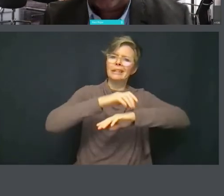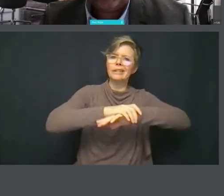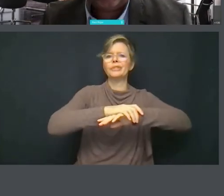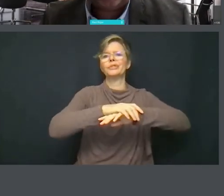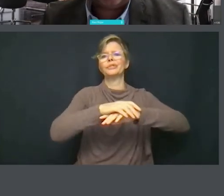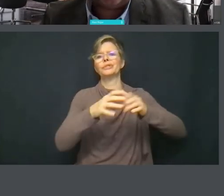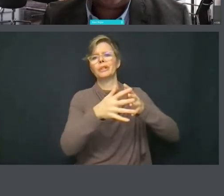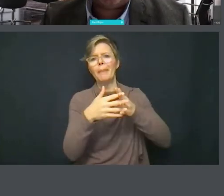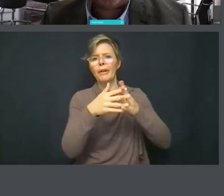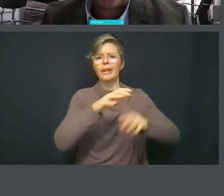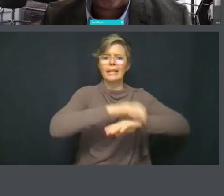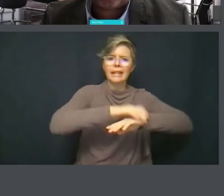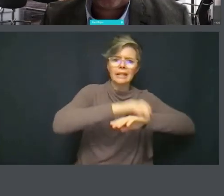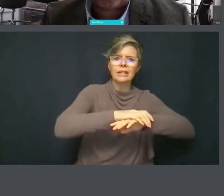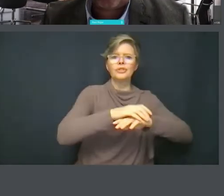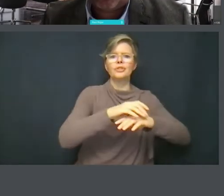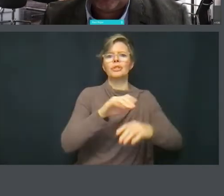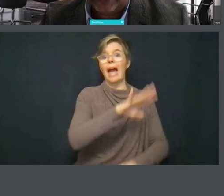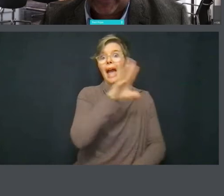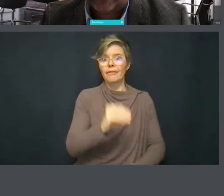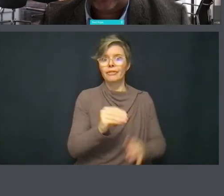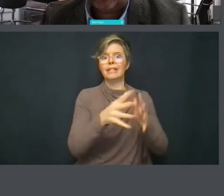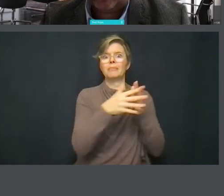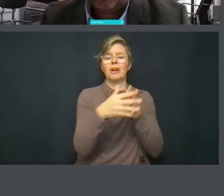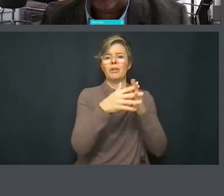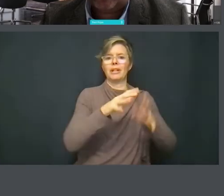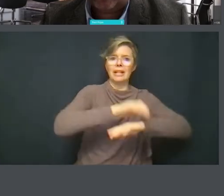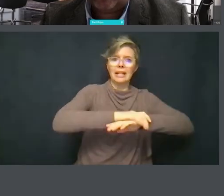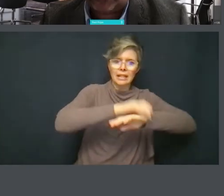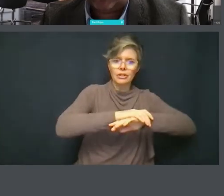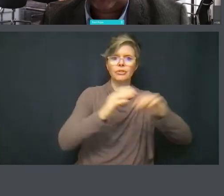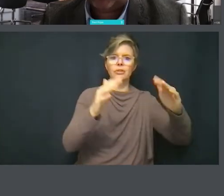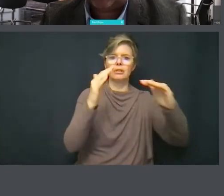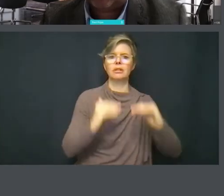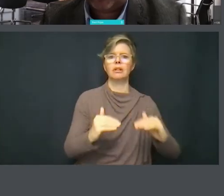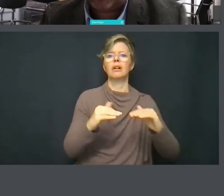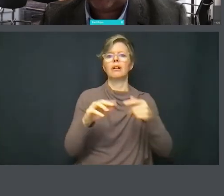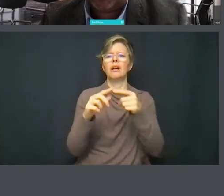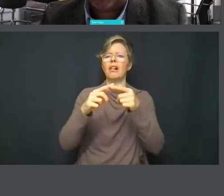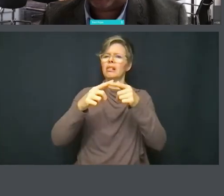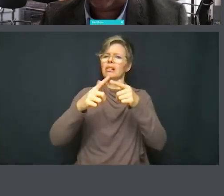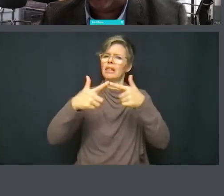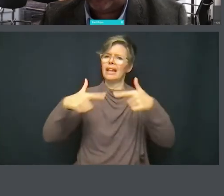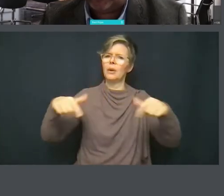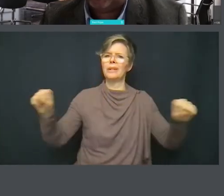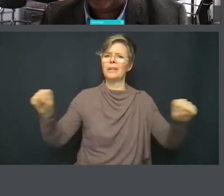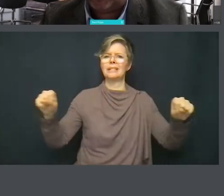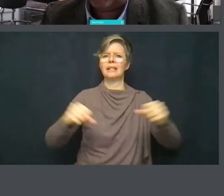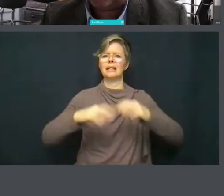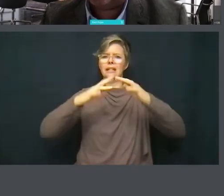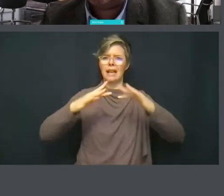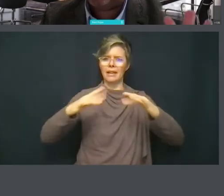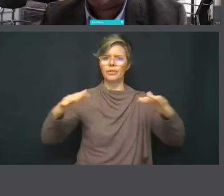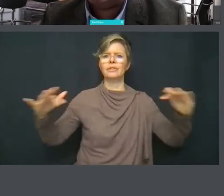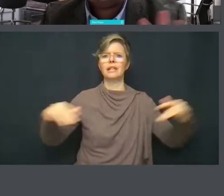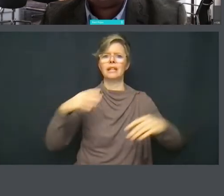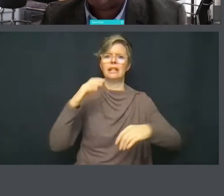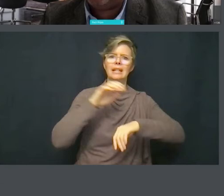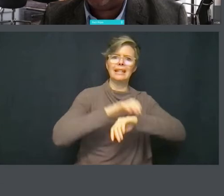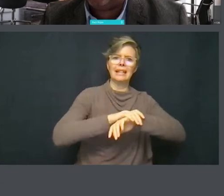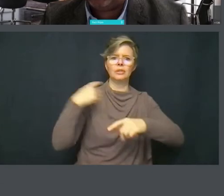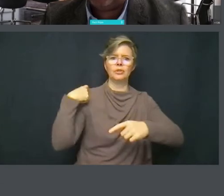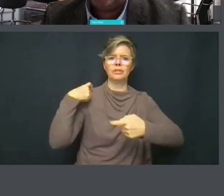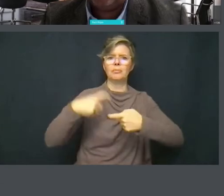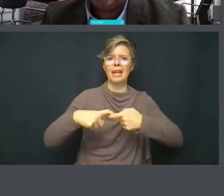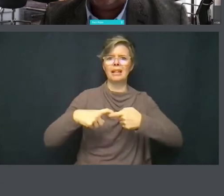different languages. And that variation of dialectal variation is really a fundamental source that we need to